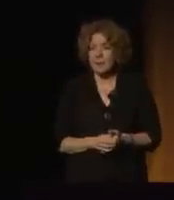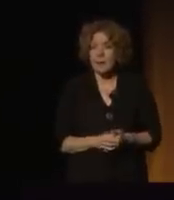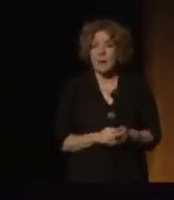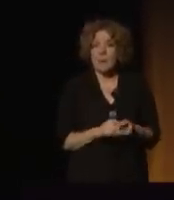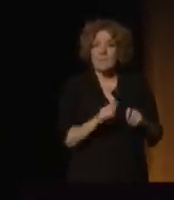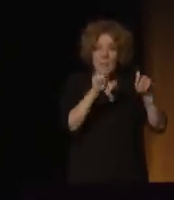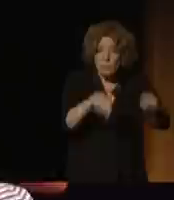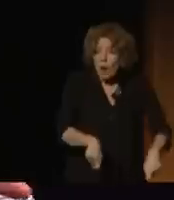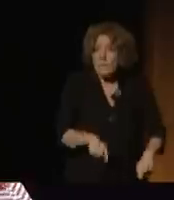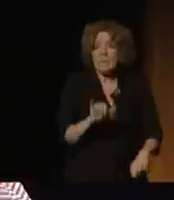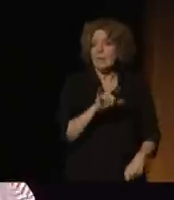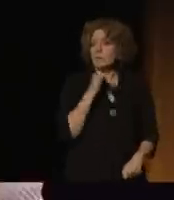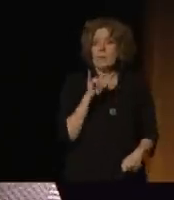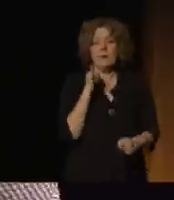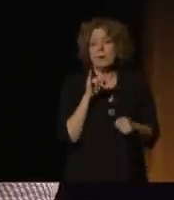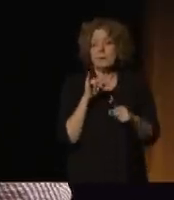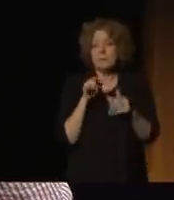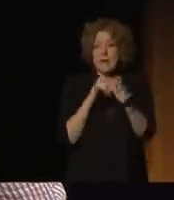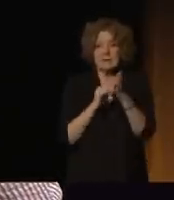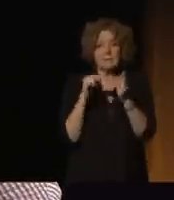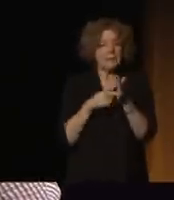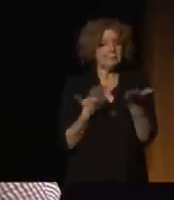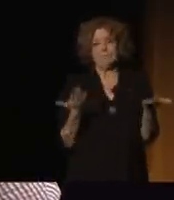the criminal aspect of it, I never heard either,